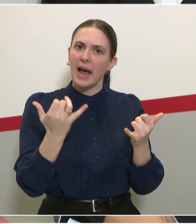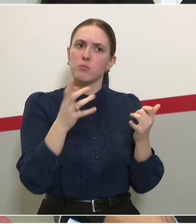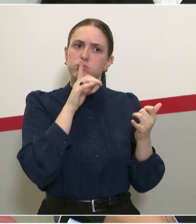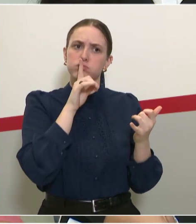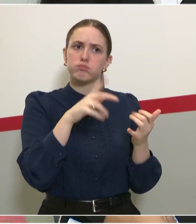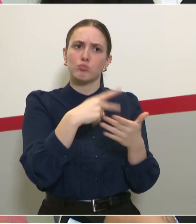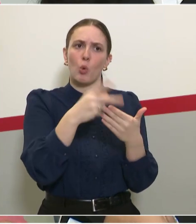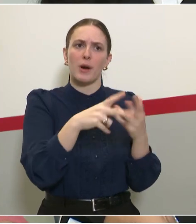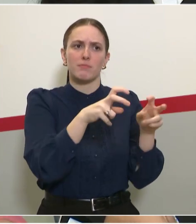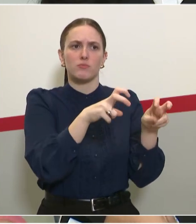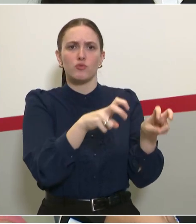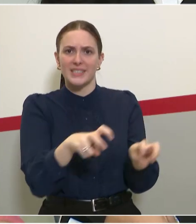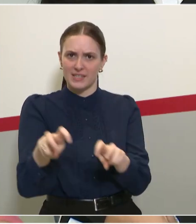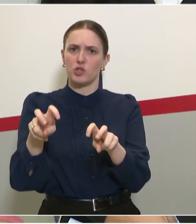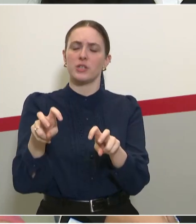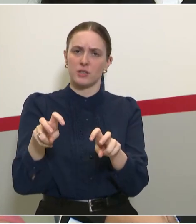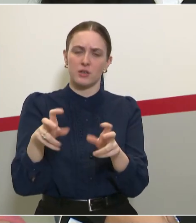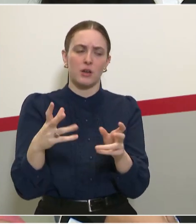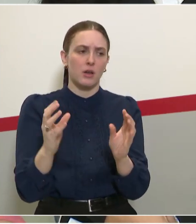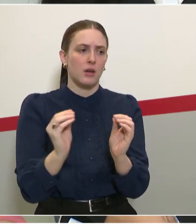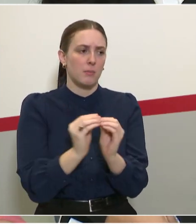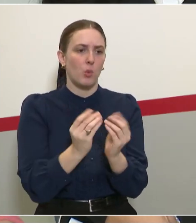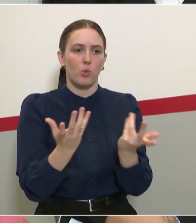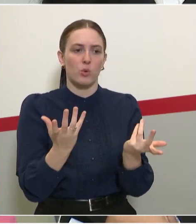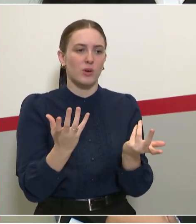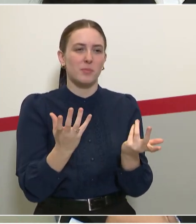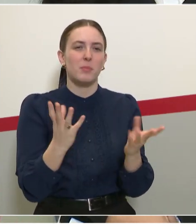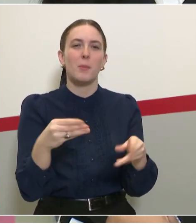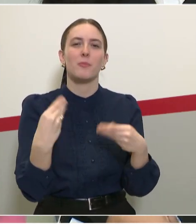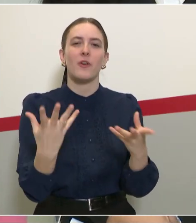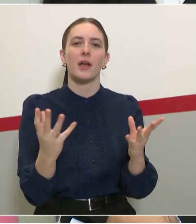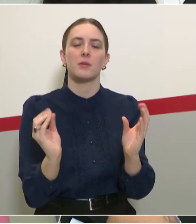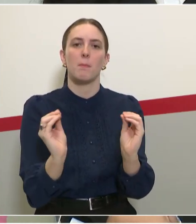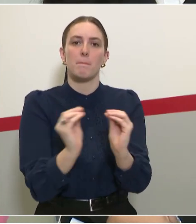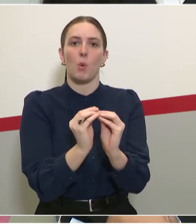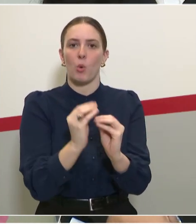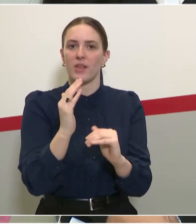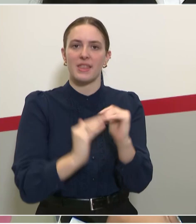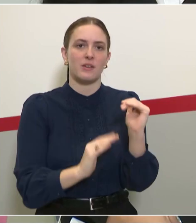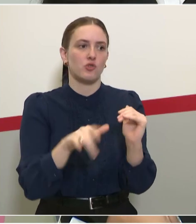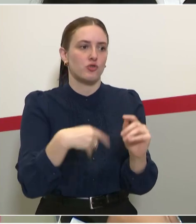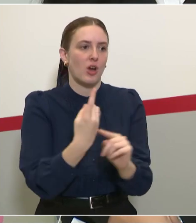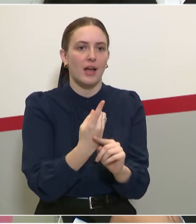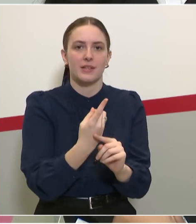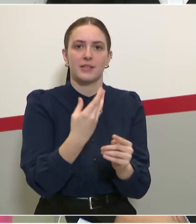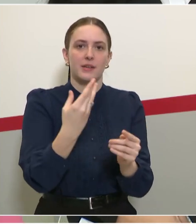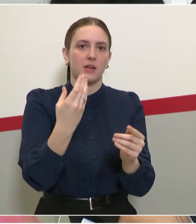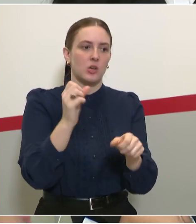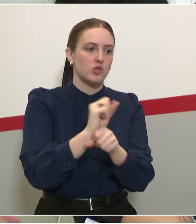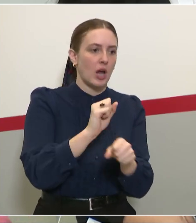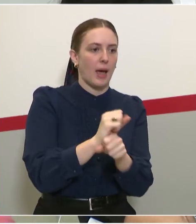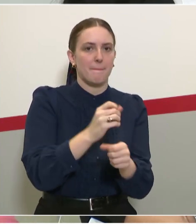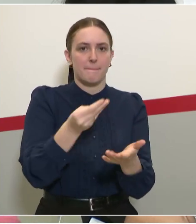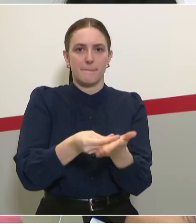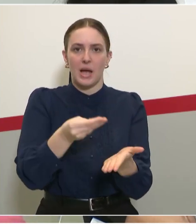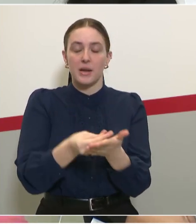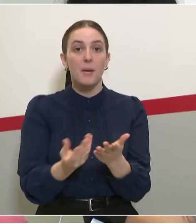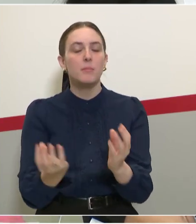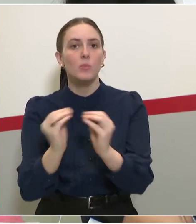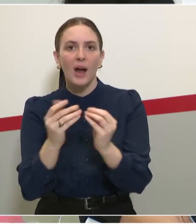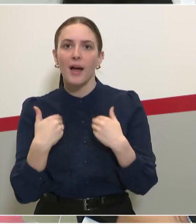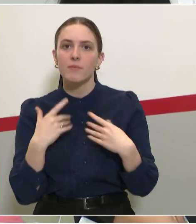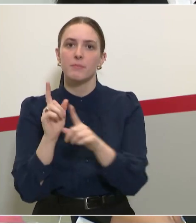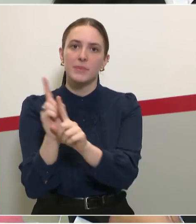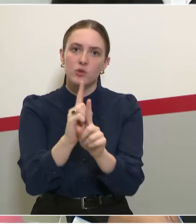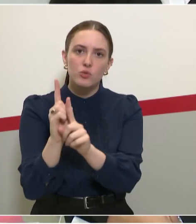into, as you say today, more of something that provides much more than just a job and a paycheck, but mentorship and